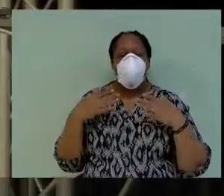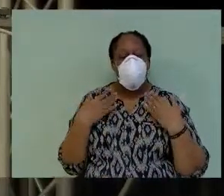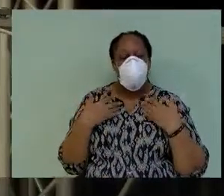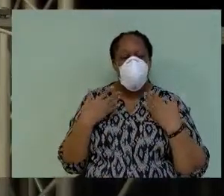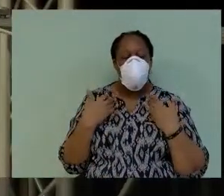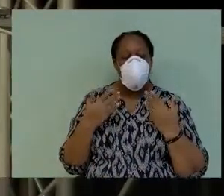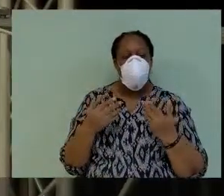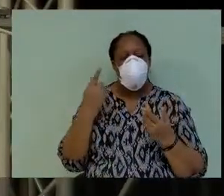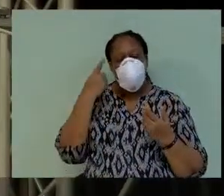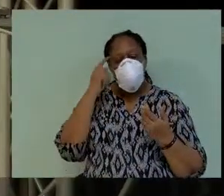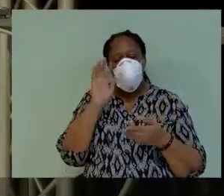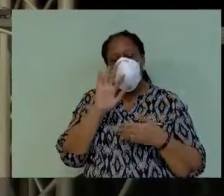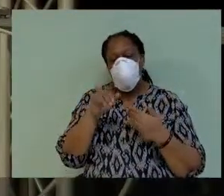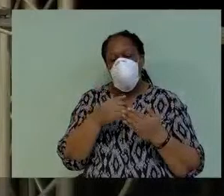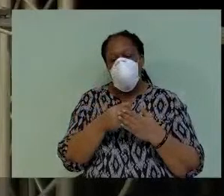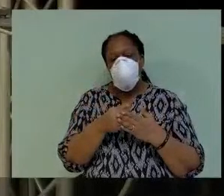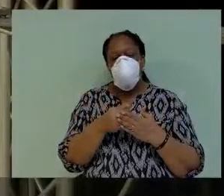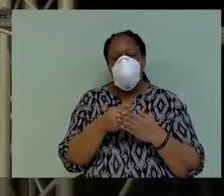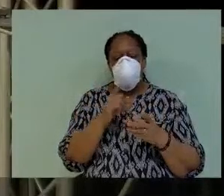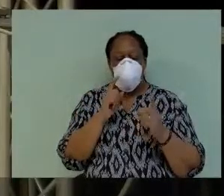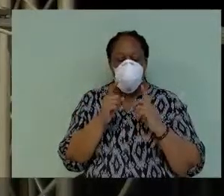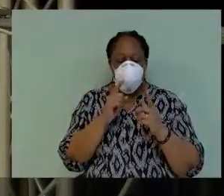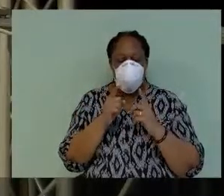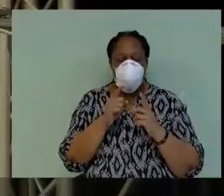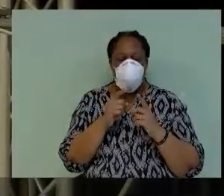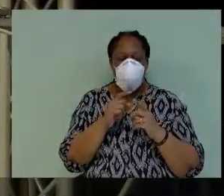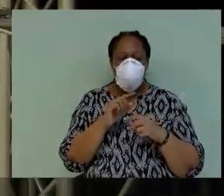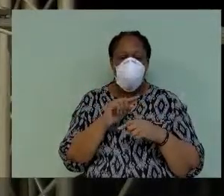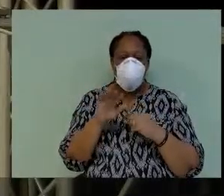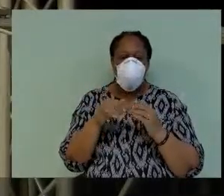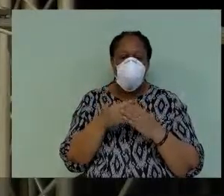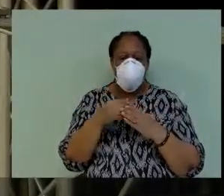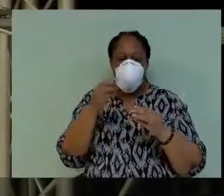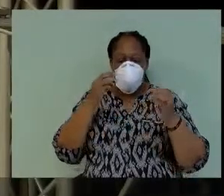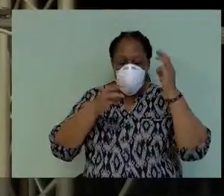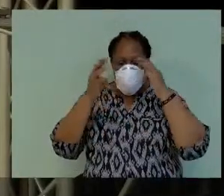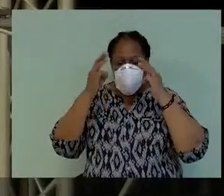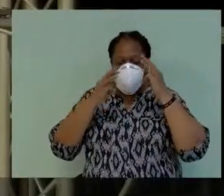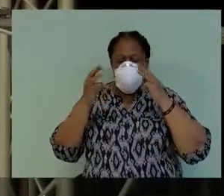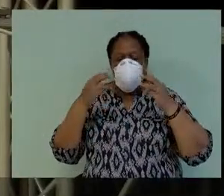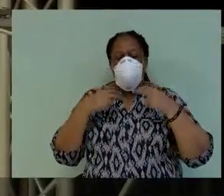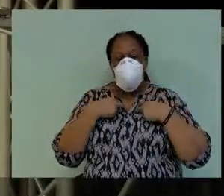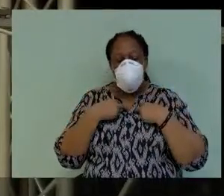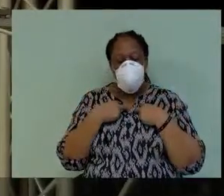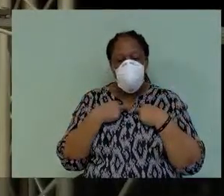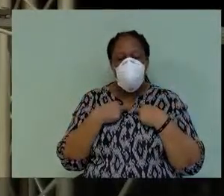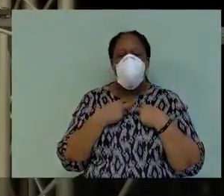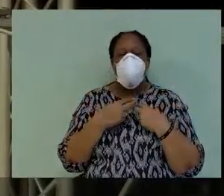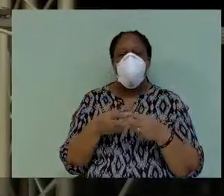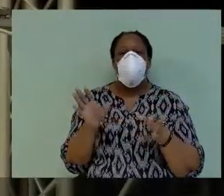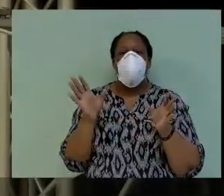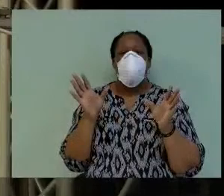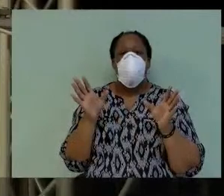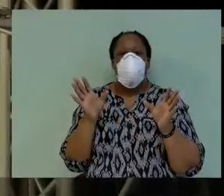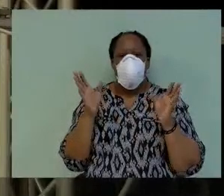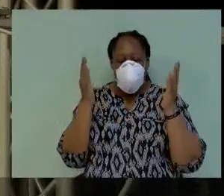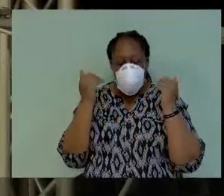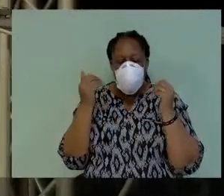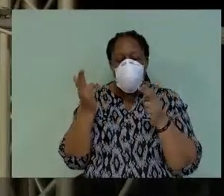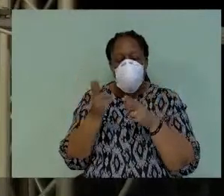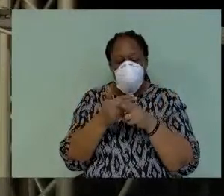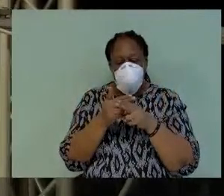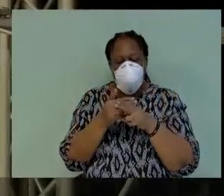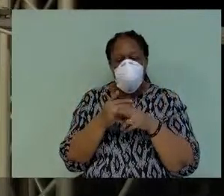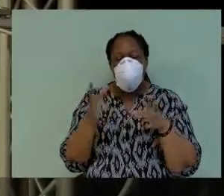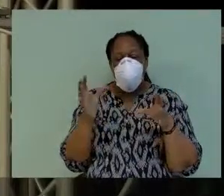concerns that were brought to our attention, and it has positioned us better to be able to develop the guidelines that